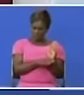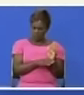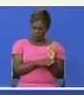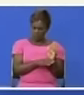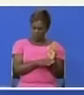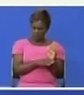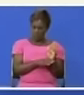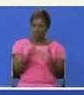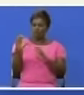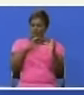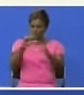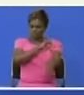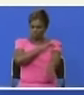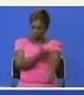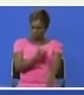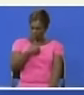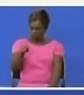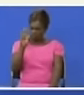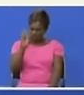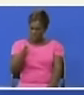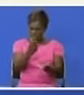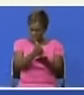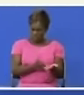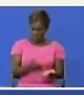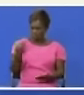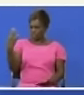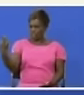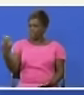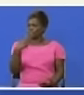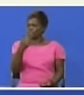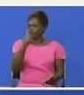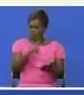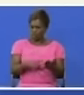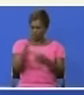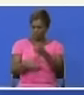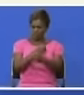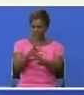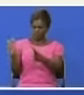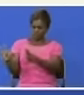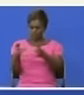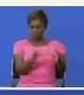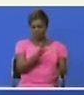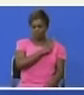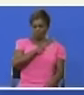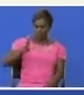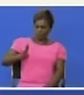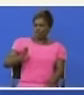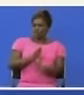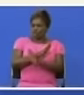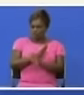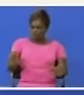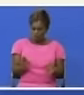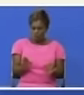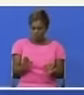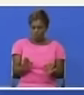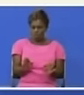CA Communications Authority? Yes. Section 3 talks about Film Classification Board, and it says no content shall